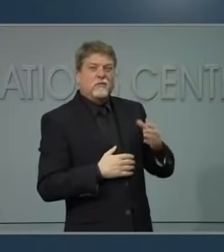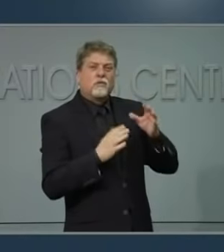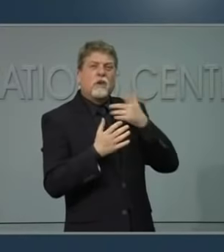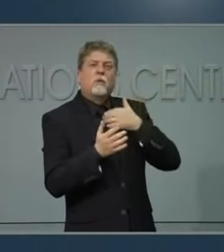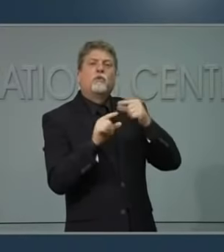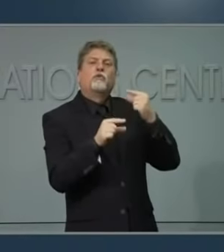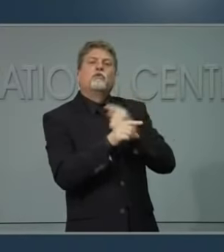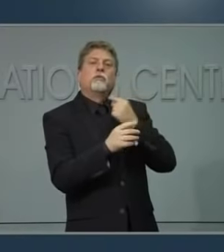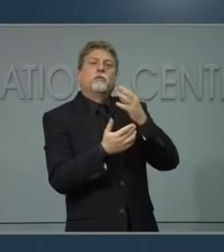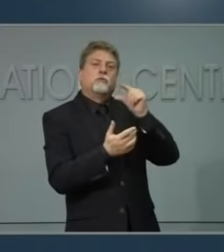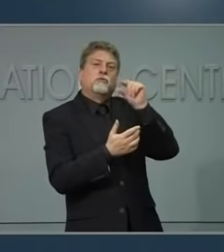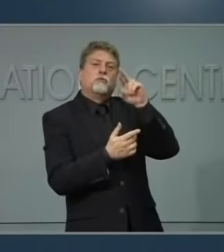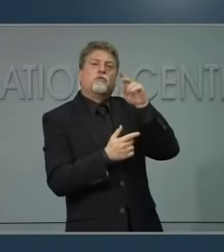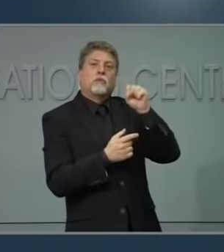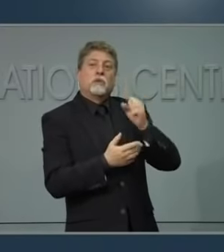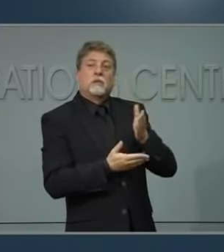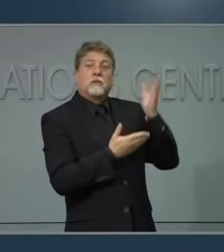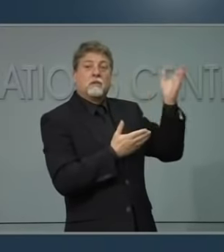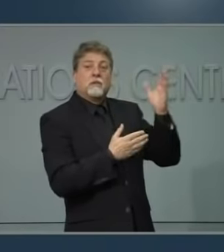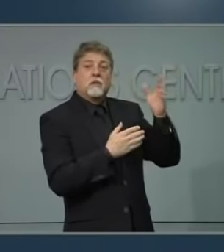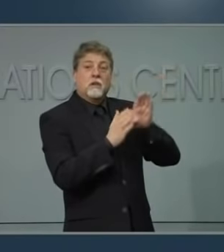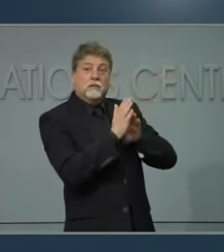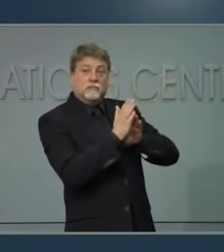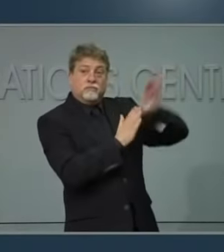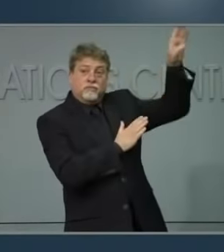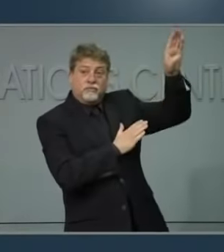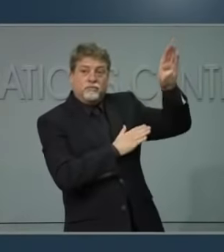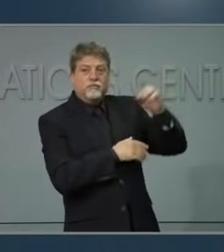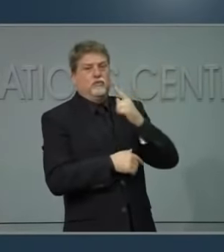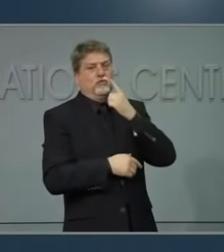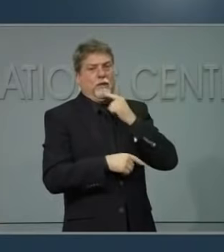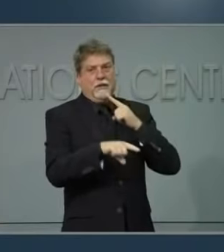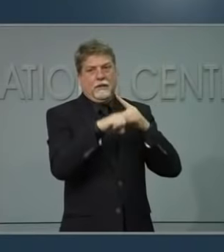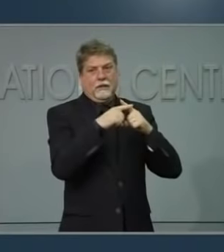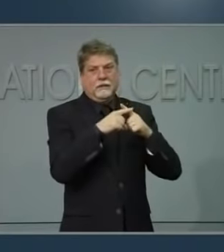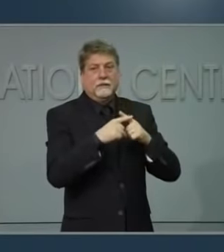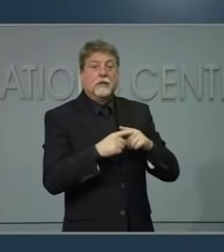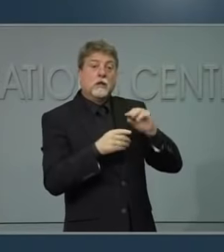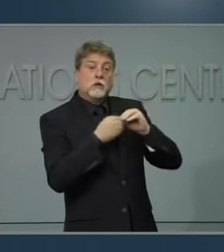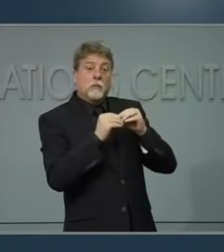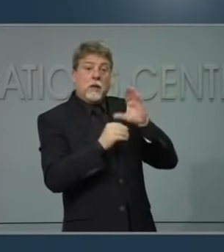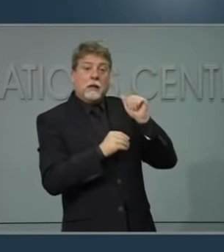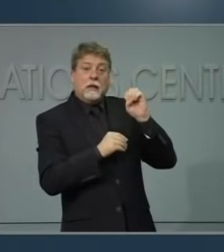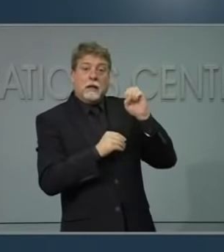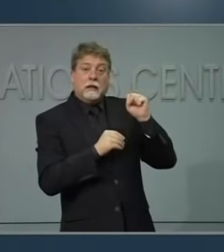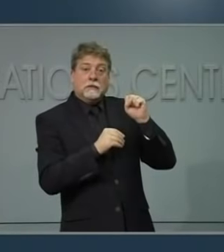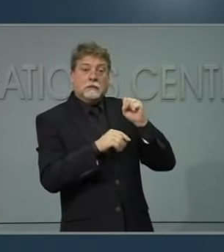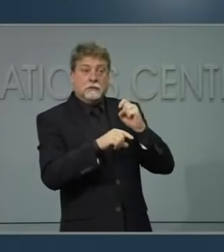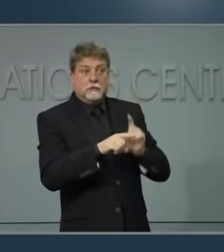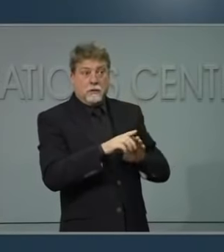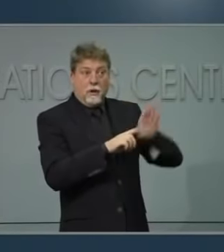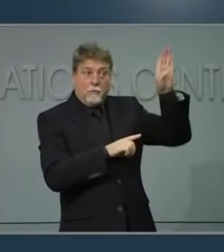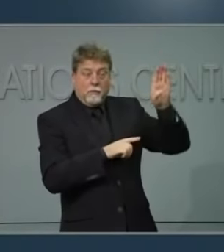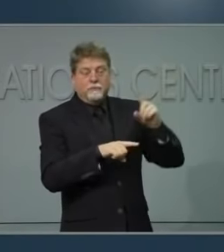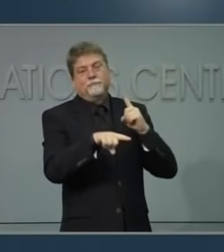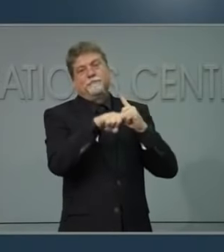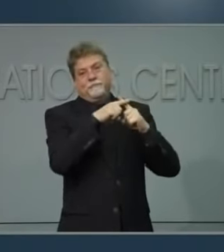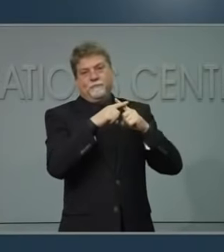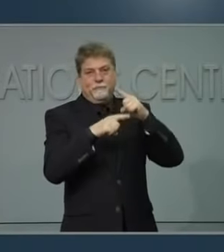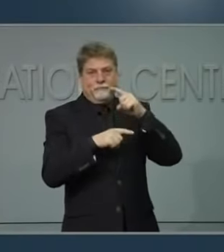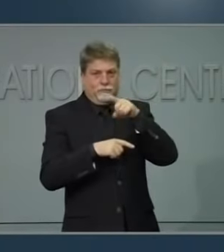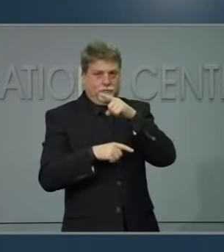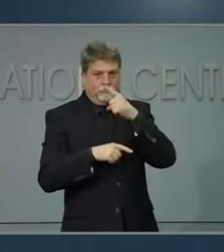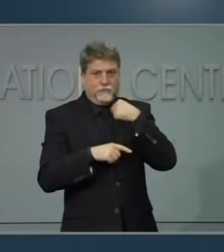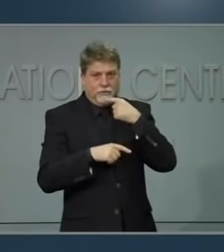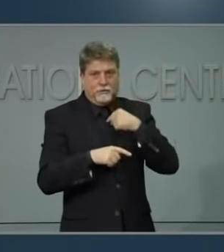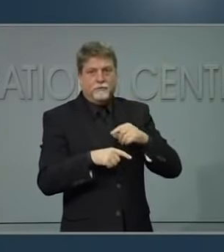X. North Carolina's trajectory of cases is up. It gets a red X. North Carolina's